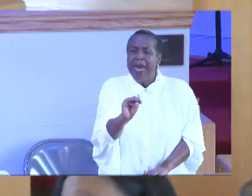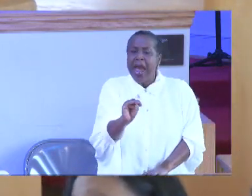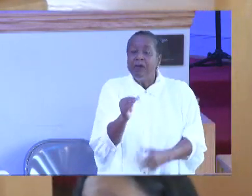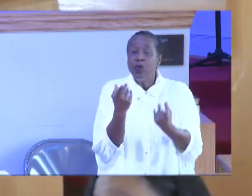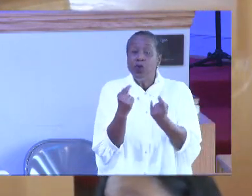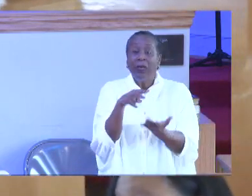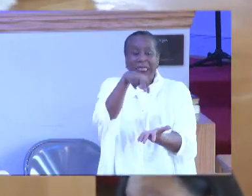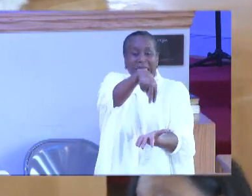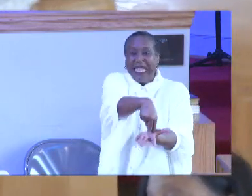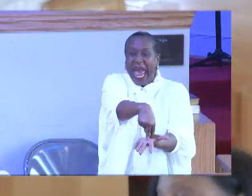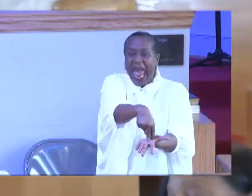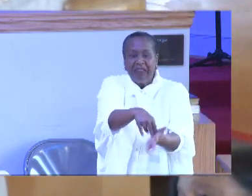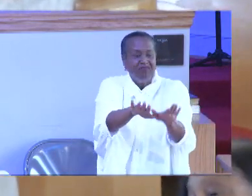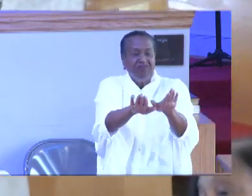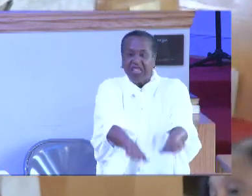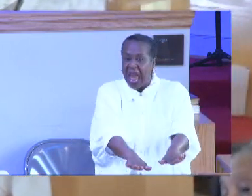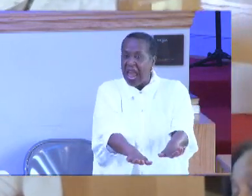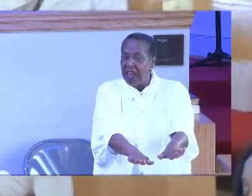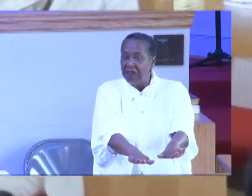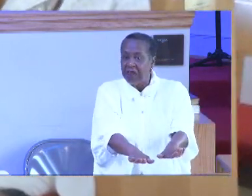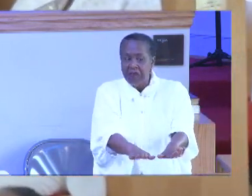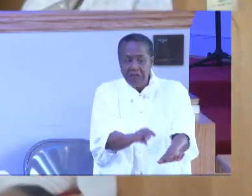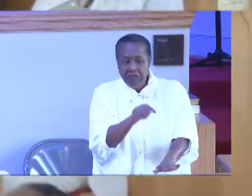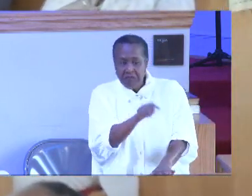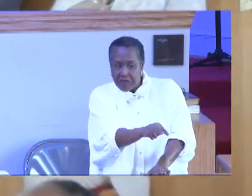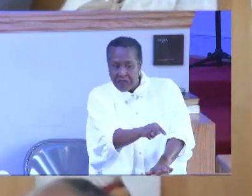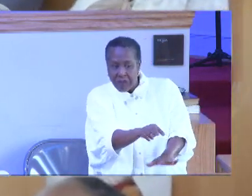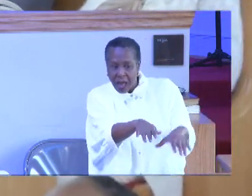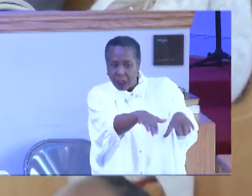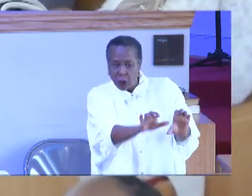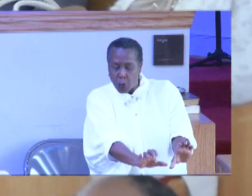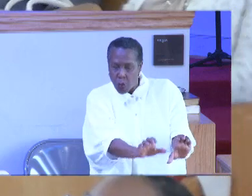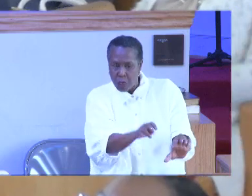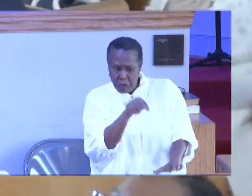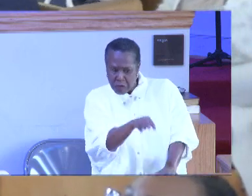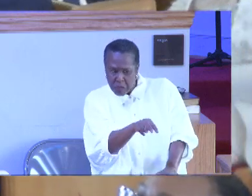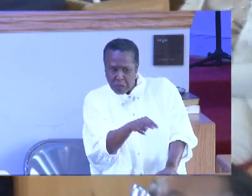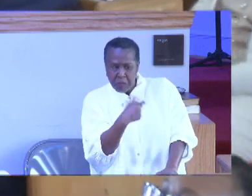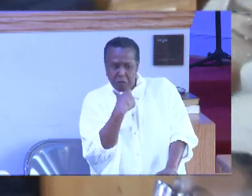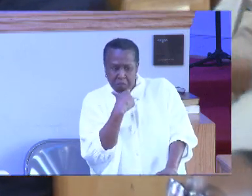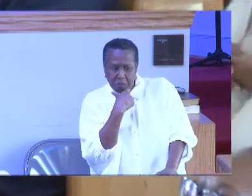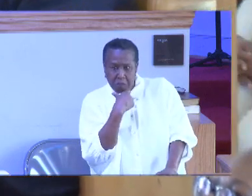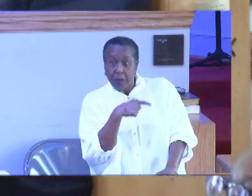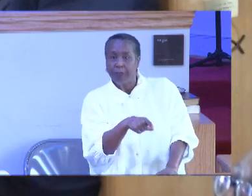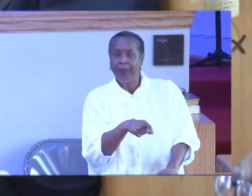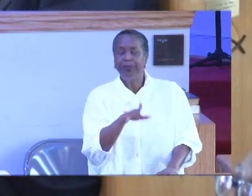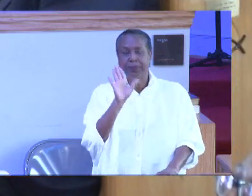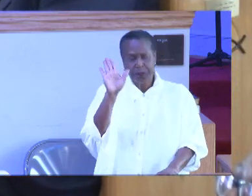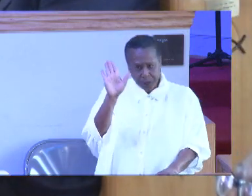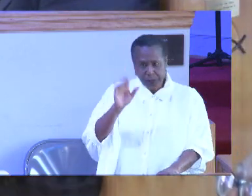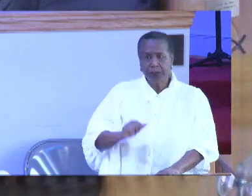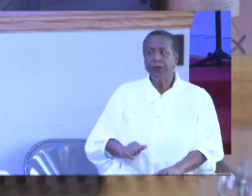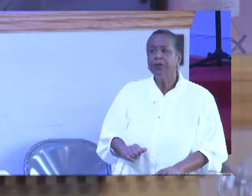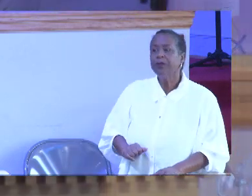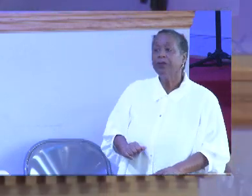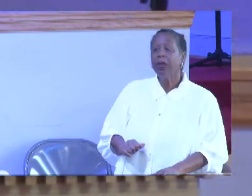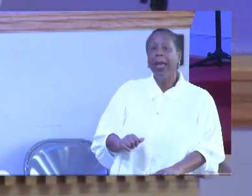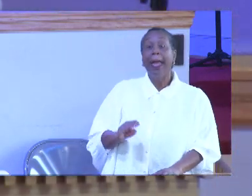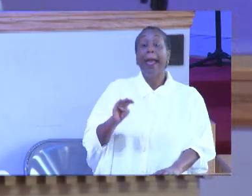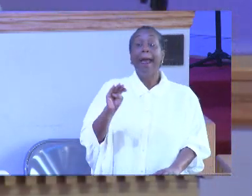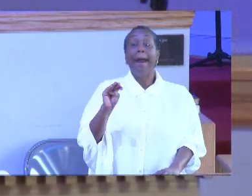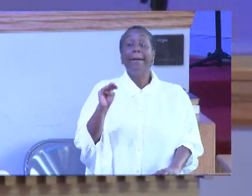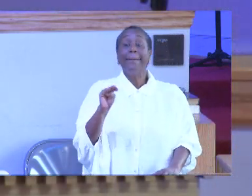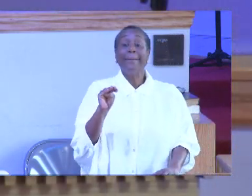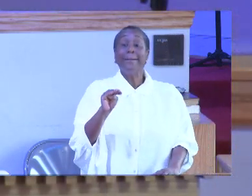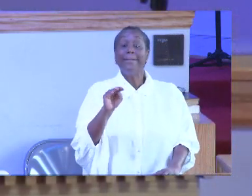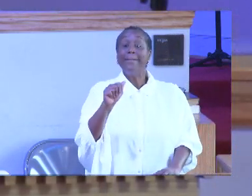stays right there at the tomb. Now, before we cast judgment on Mary because